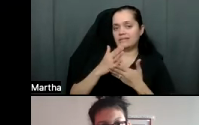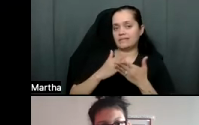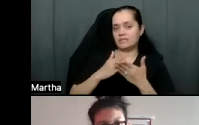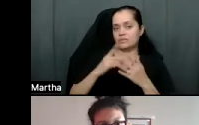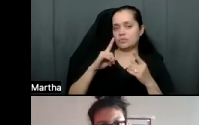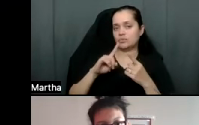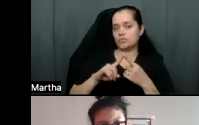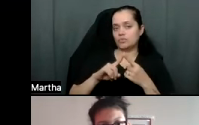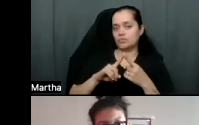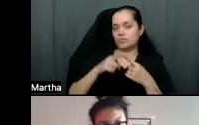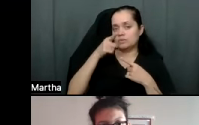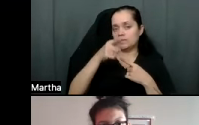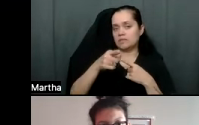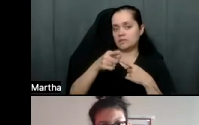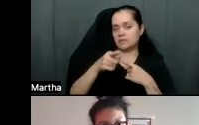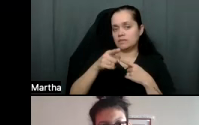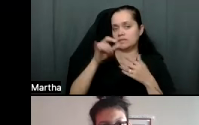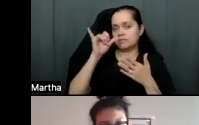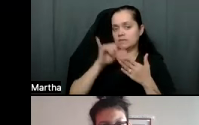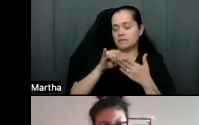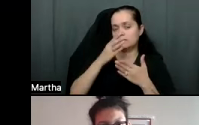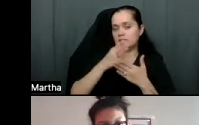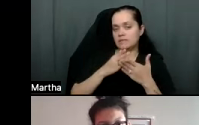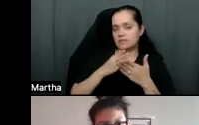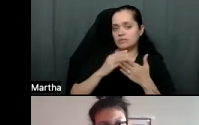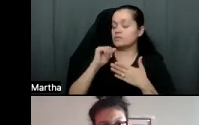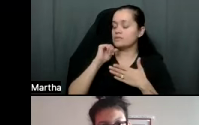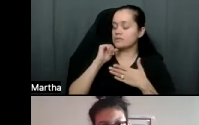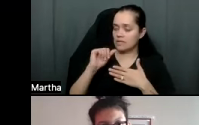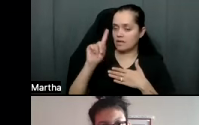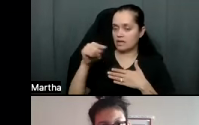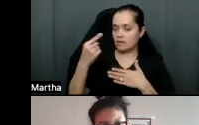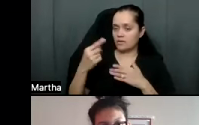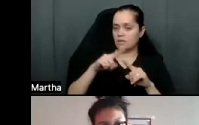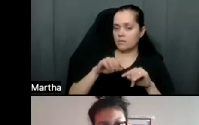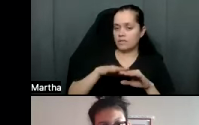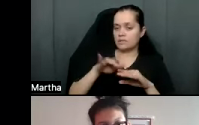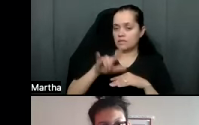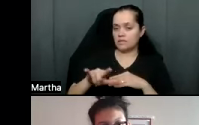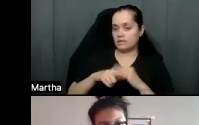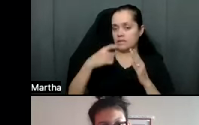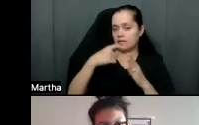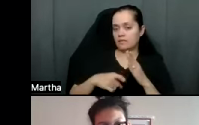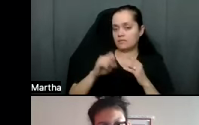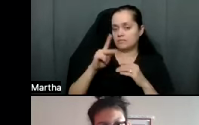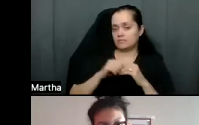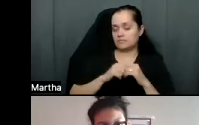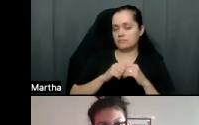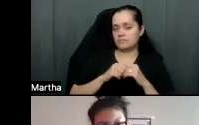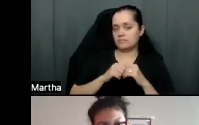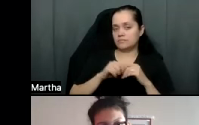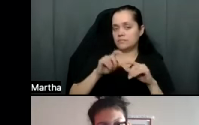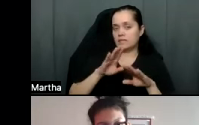to here. That's sectors that are not only based on land cost, but at